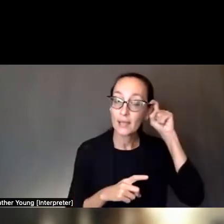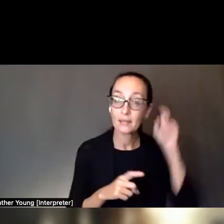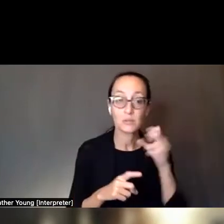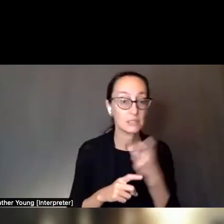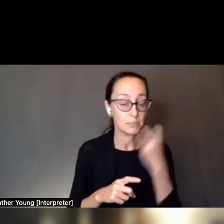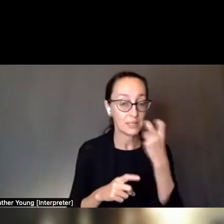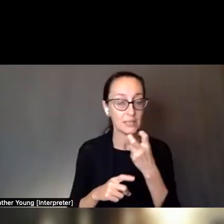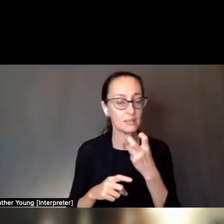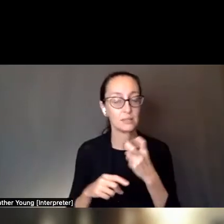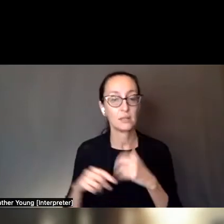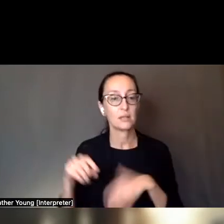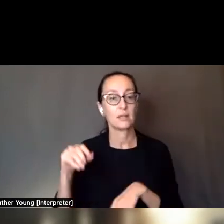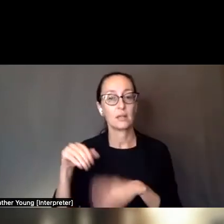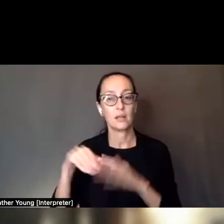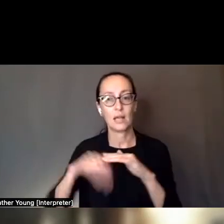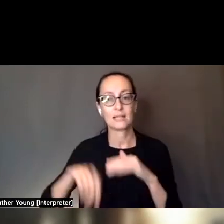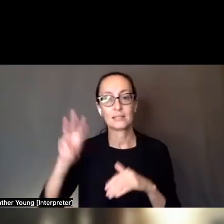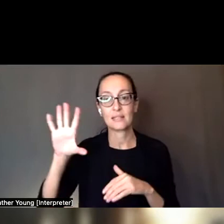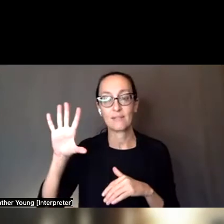than 65% correct.